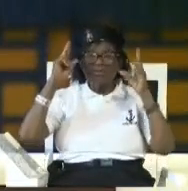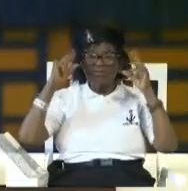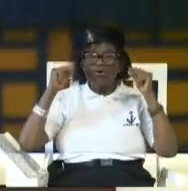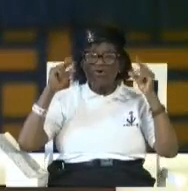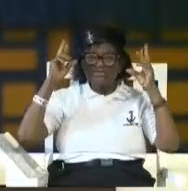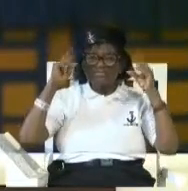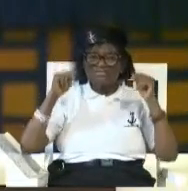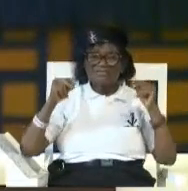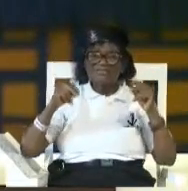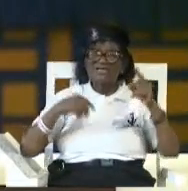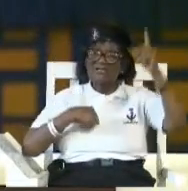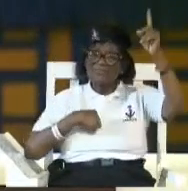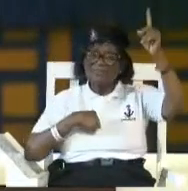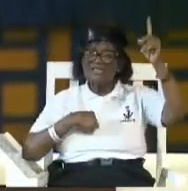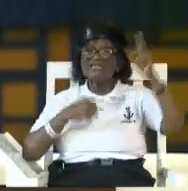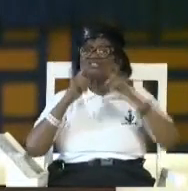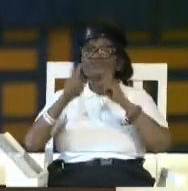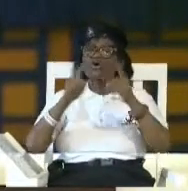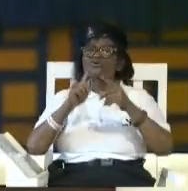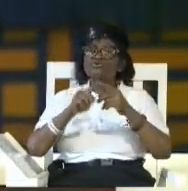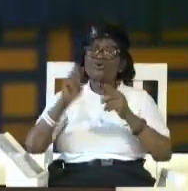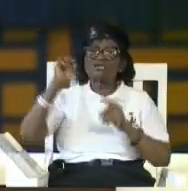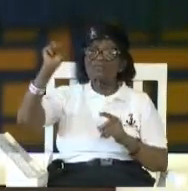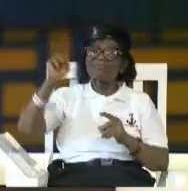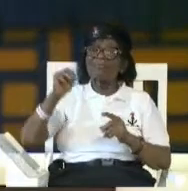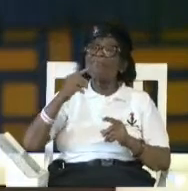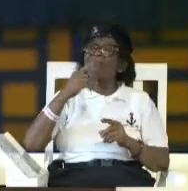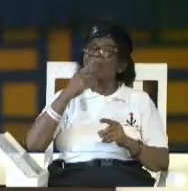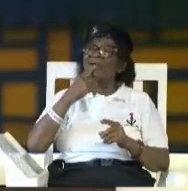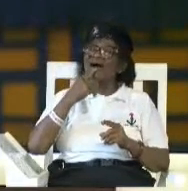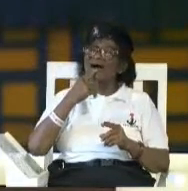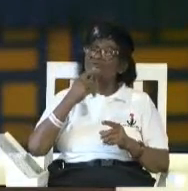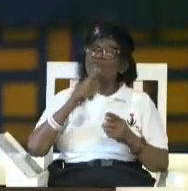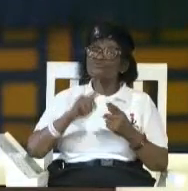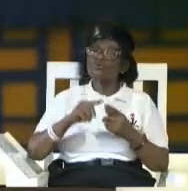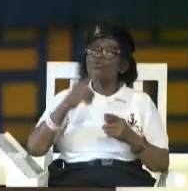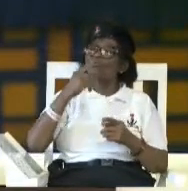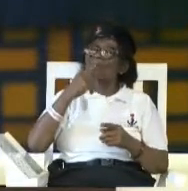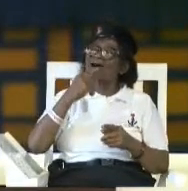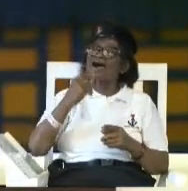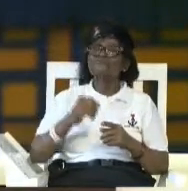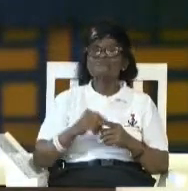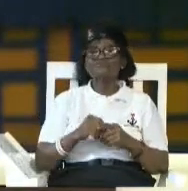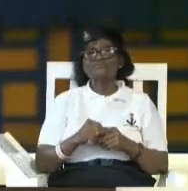I talk to him mouth to mouth.